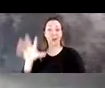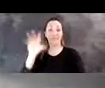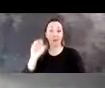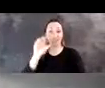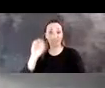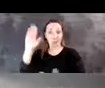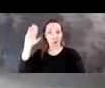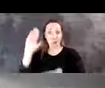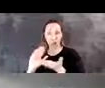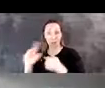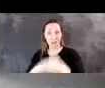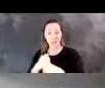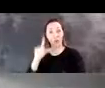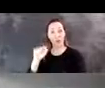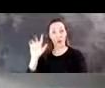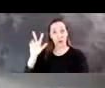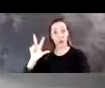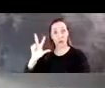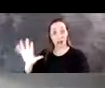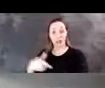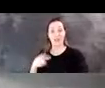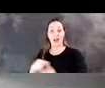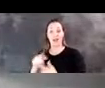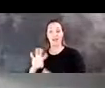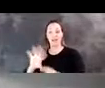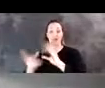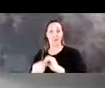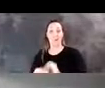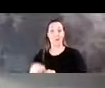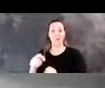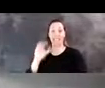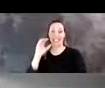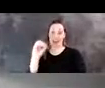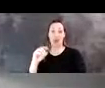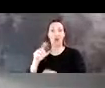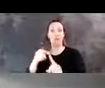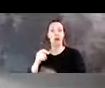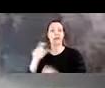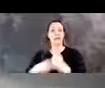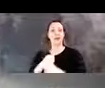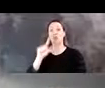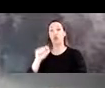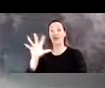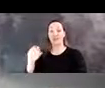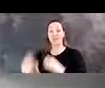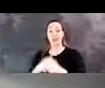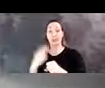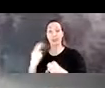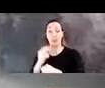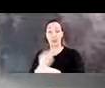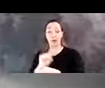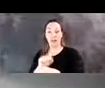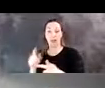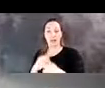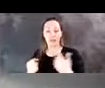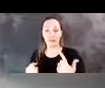and net zero by 2050. And they're working on a lot of other great projects like the tree canopy project, which